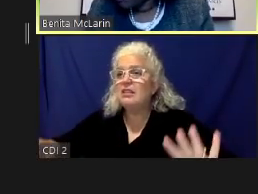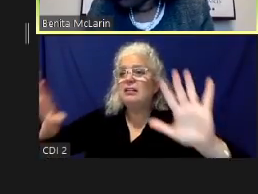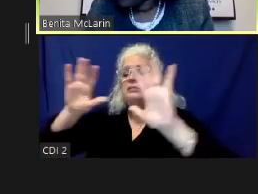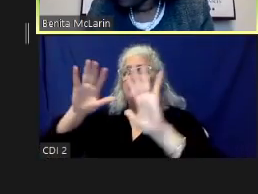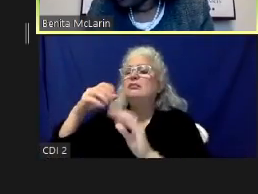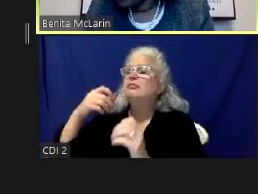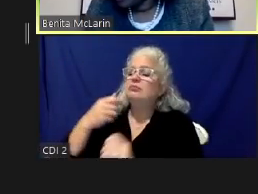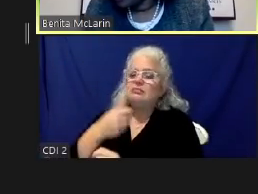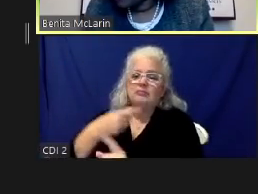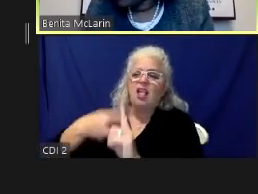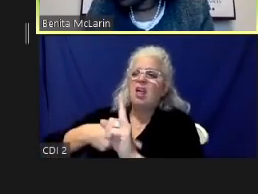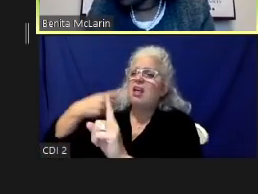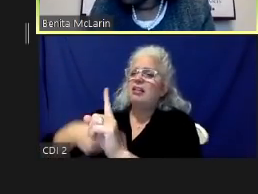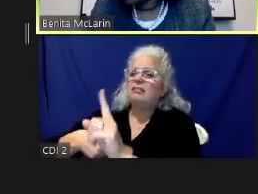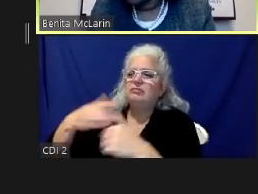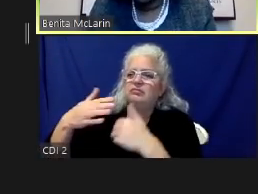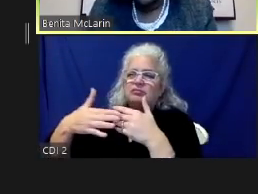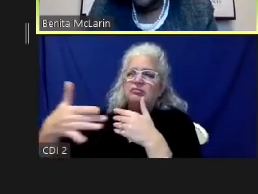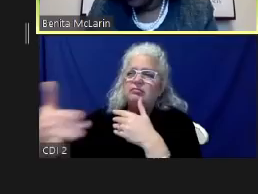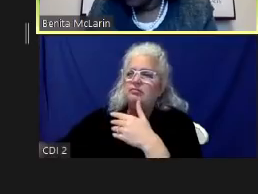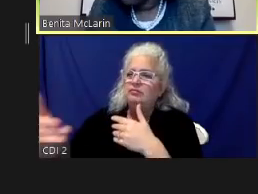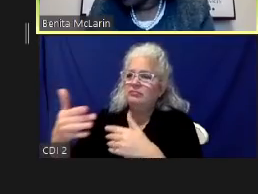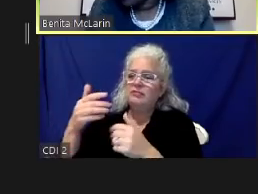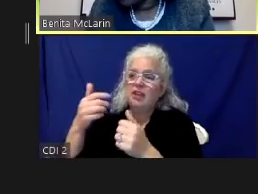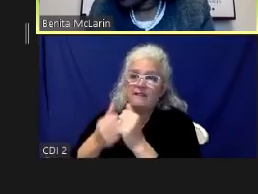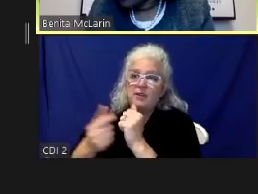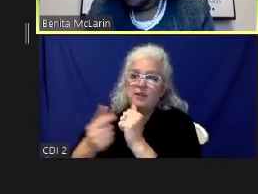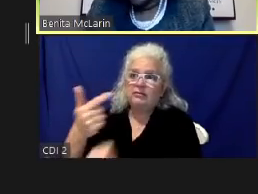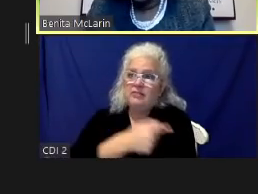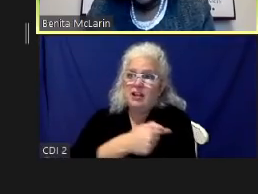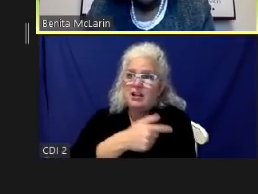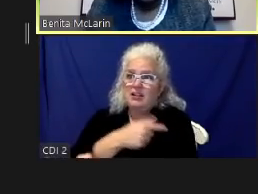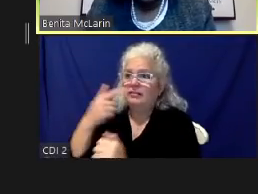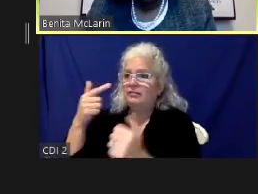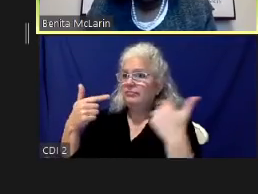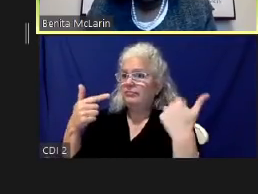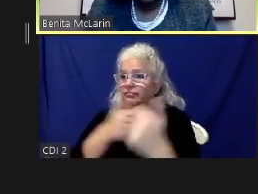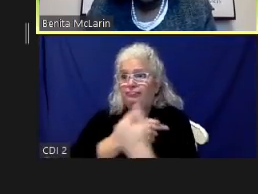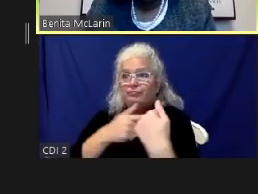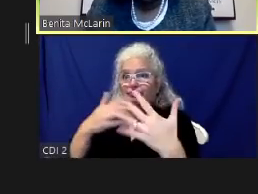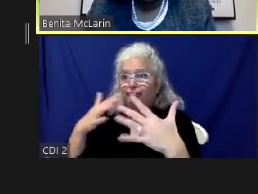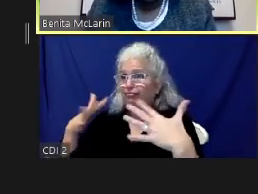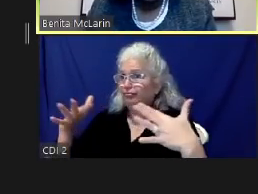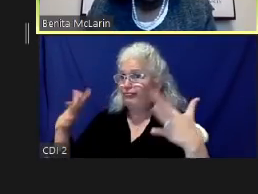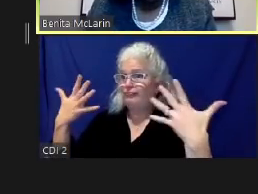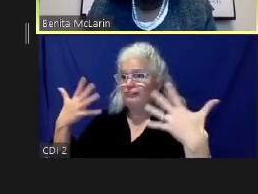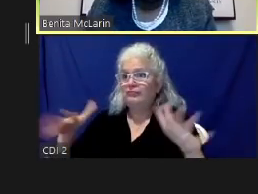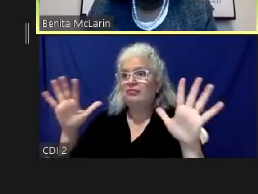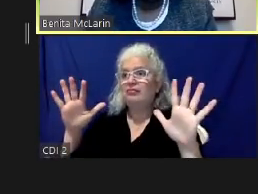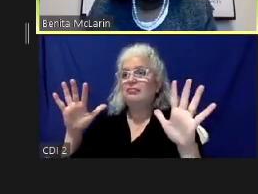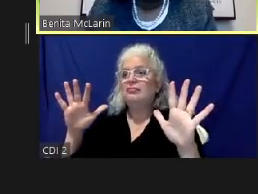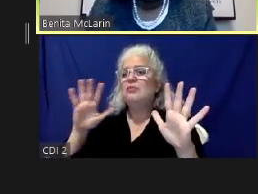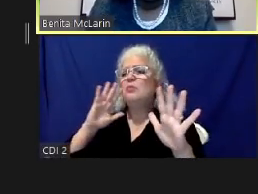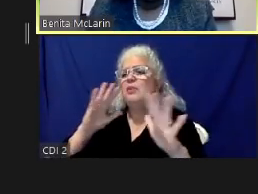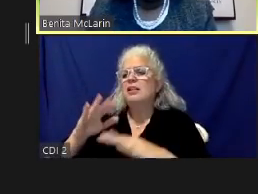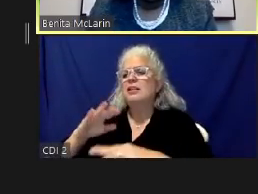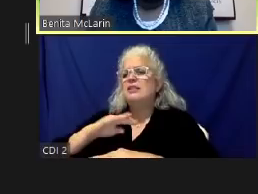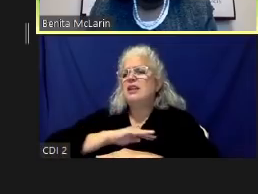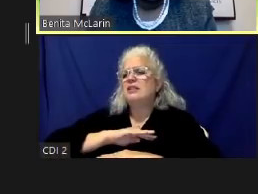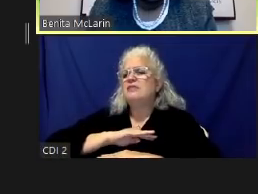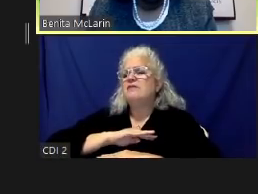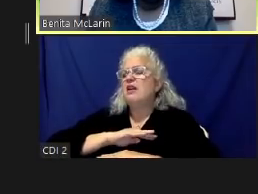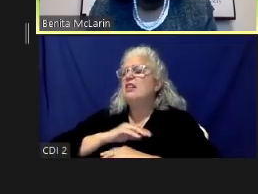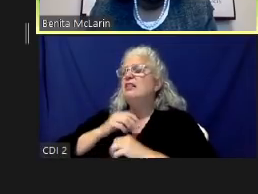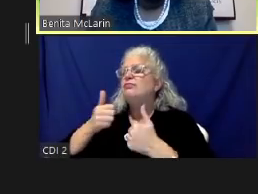be very pleased with the efforts that we've made. And now I'm going to turn it over to